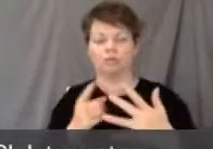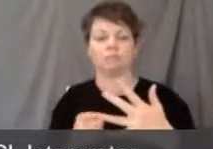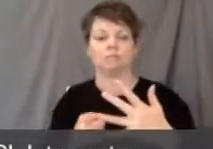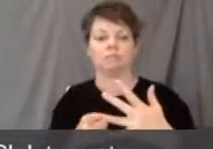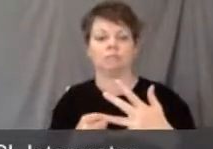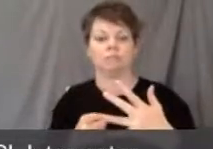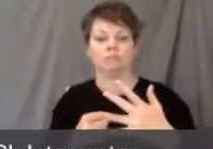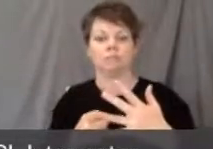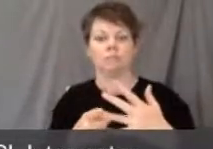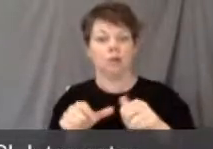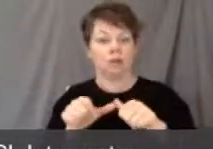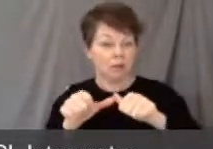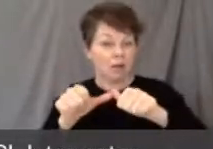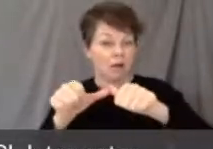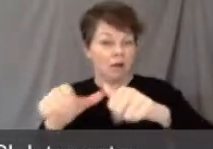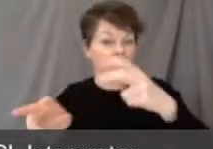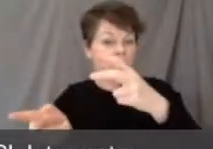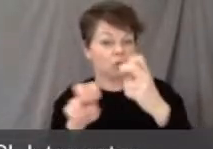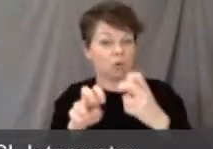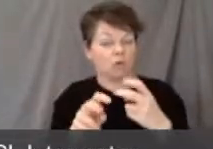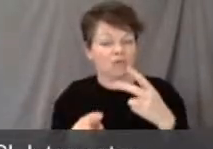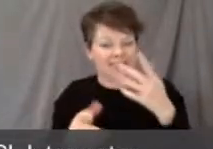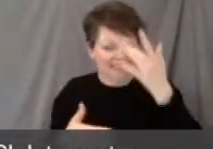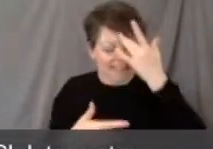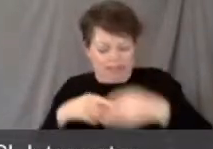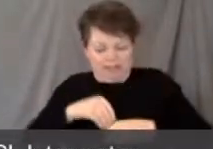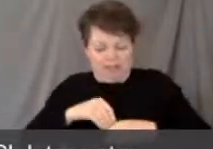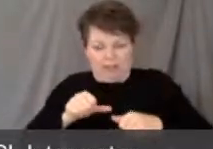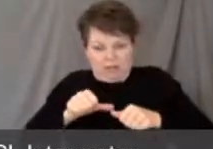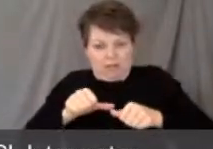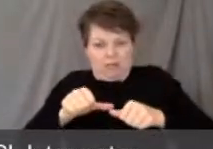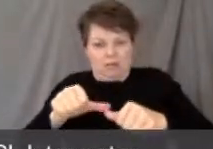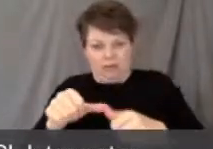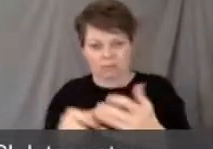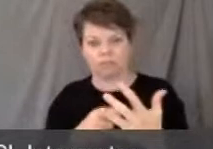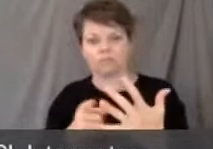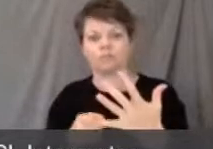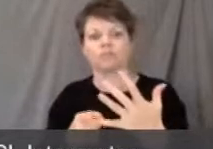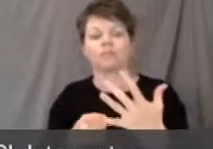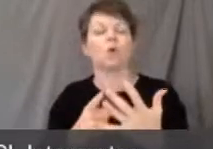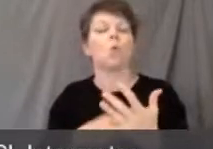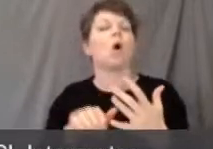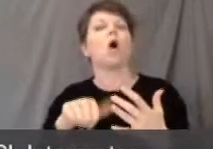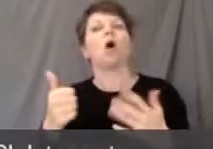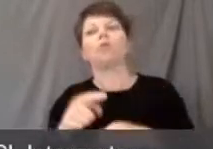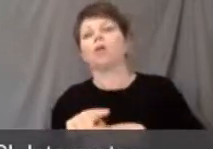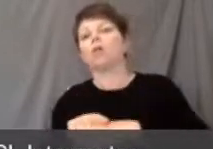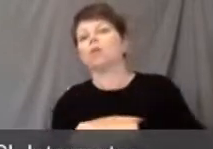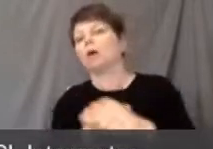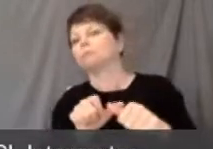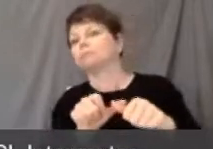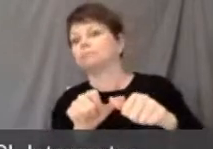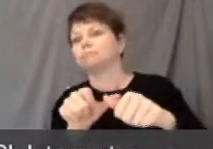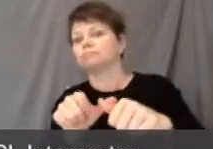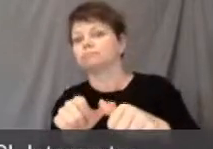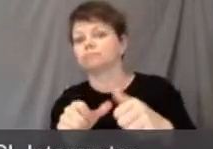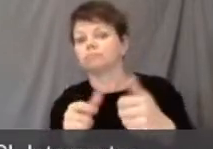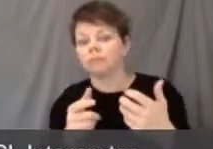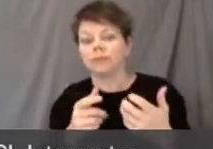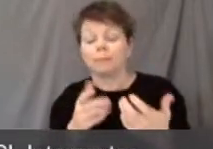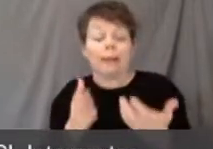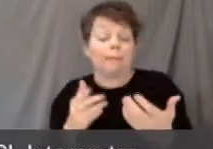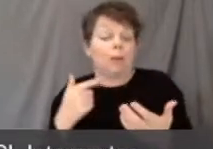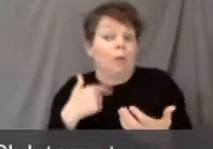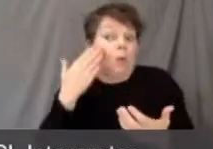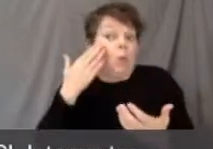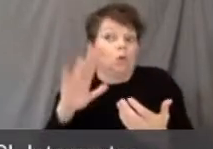COVID. And one is, what are other potential long-term outcomes of having a COVID infection that we don't yet know